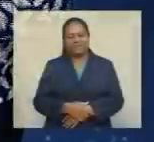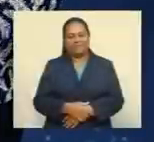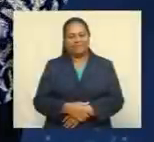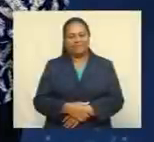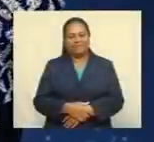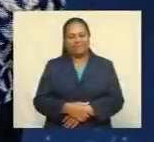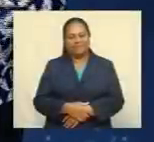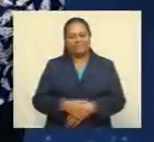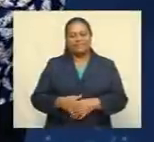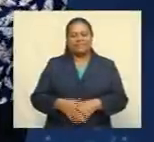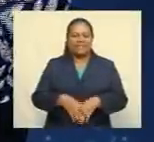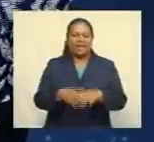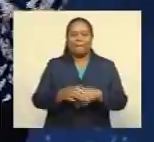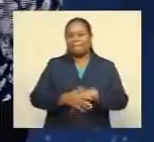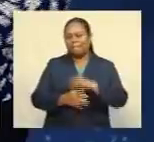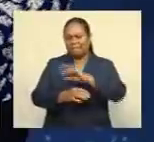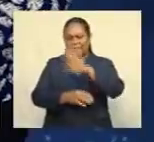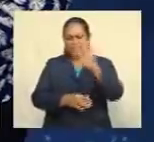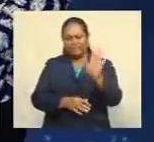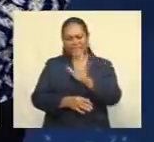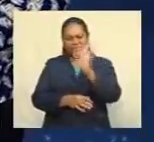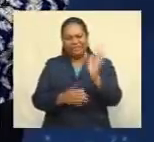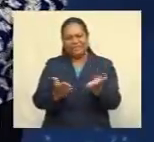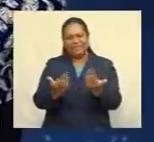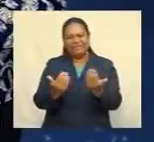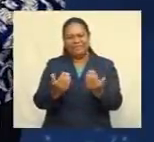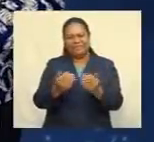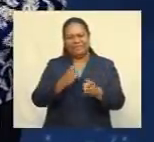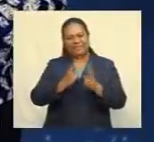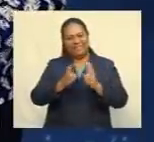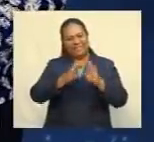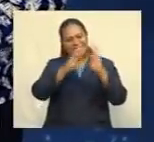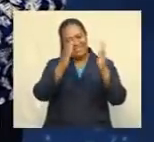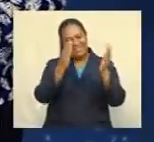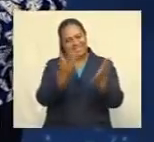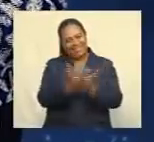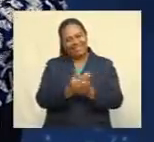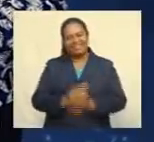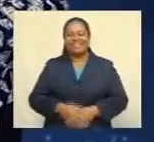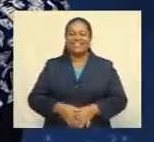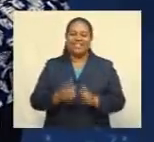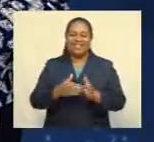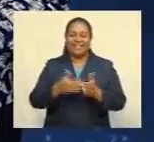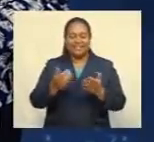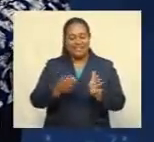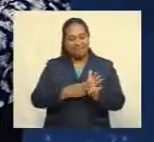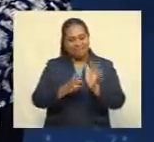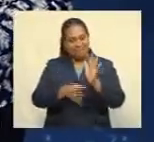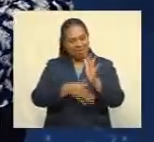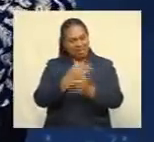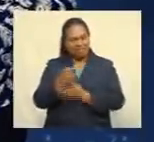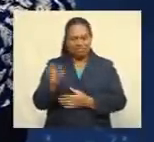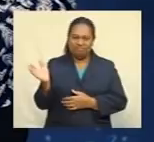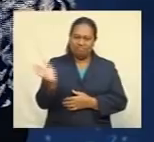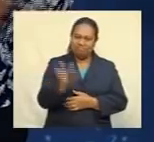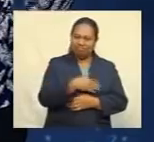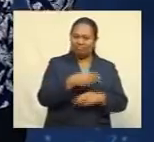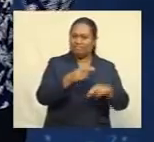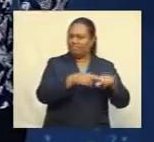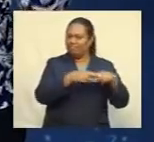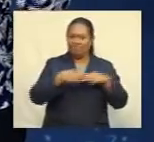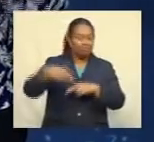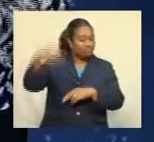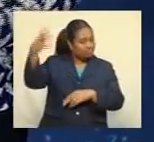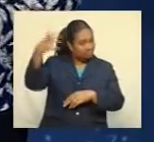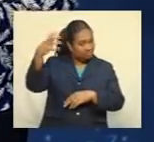A big hello to you and welcome to the weather world. A very settled Monday across the country. The sun was